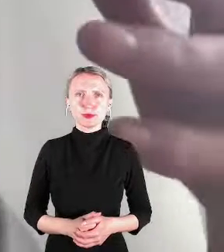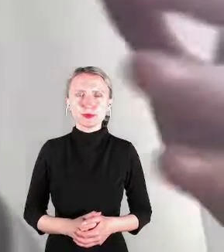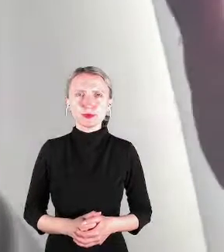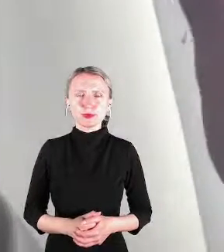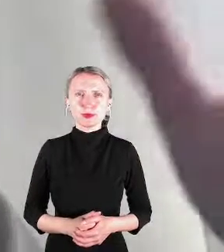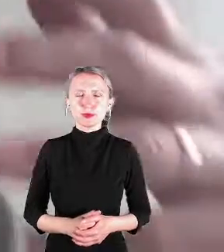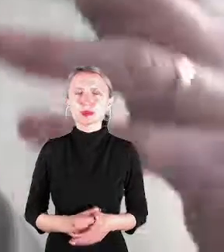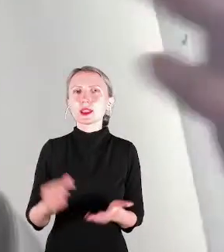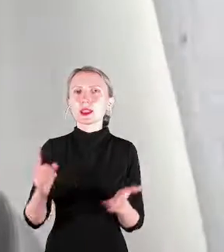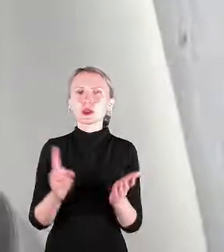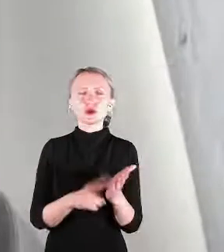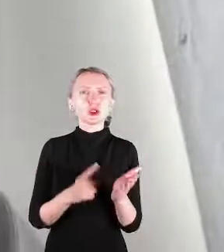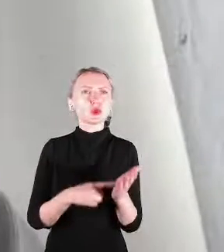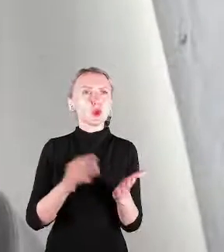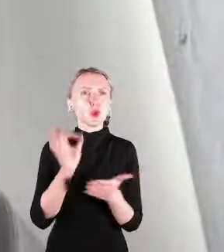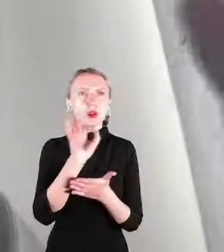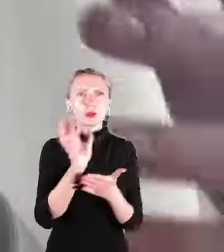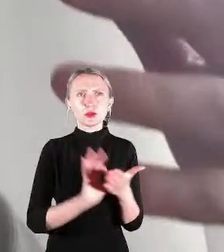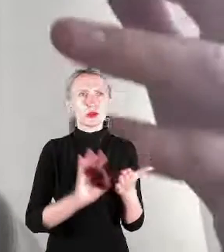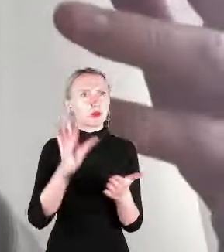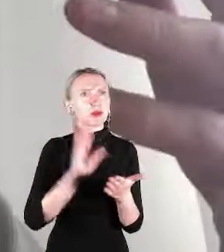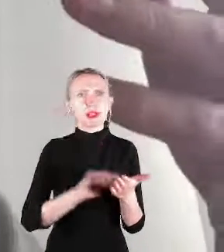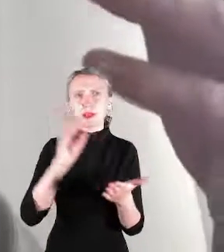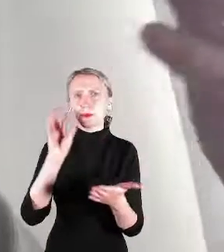drawings, because these